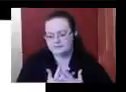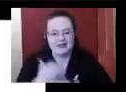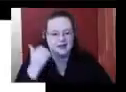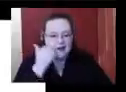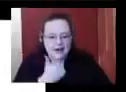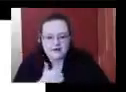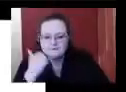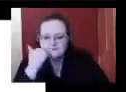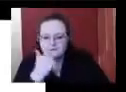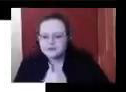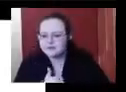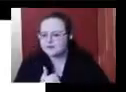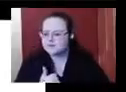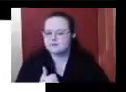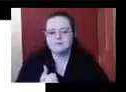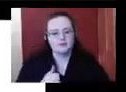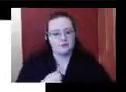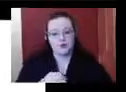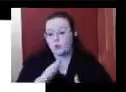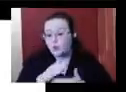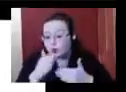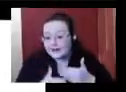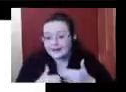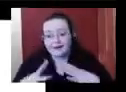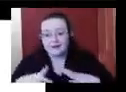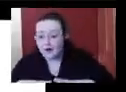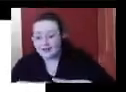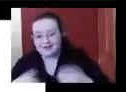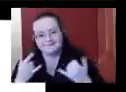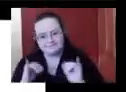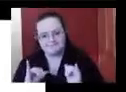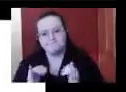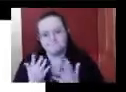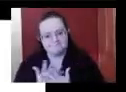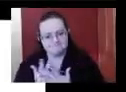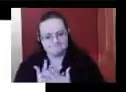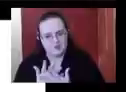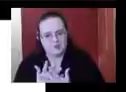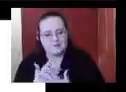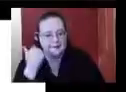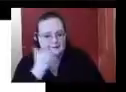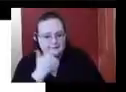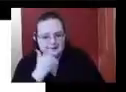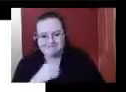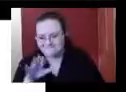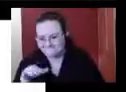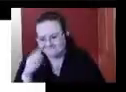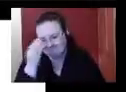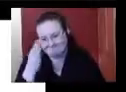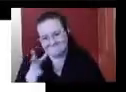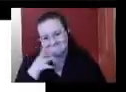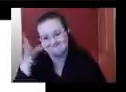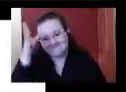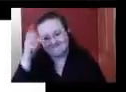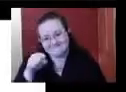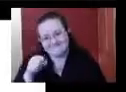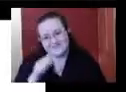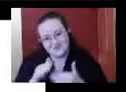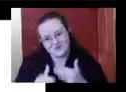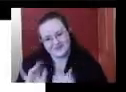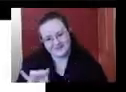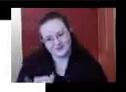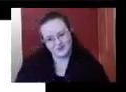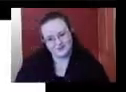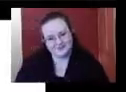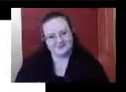completed every day of the week, including weekends and holidays. Yes, parents, that's right. Parents and caregivers can complete